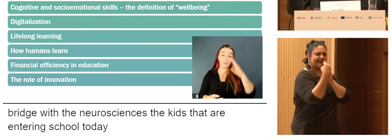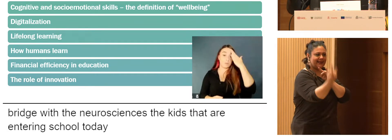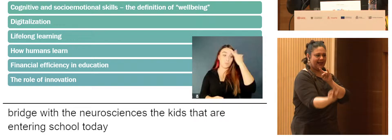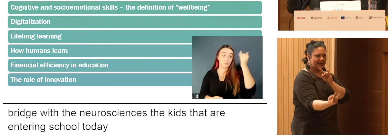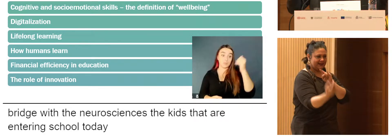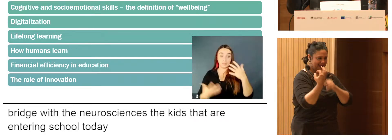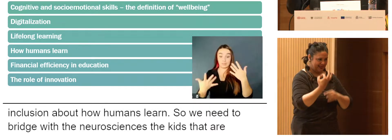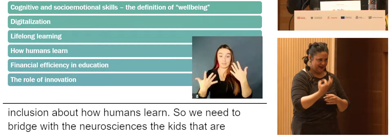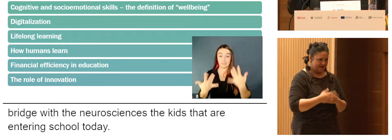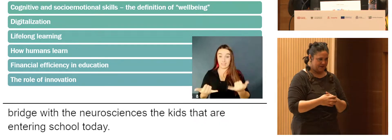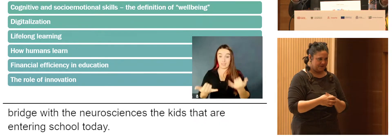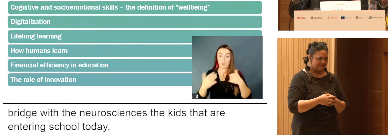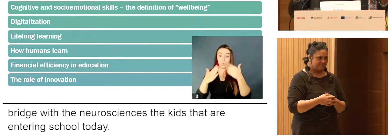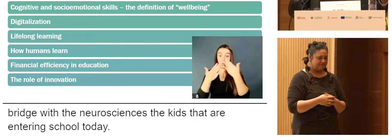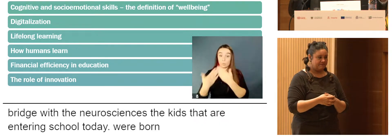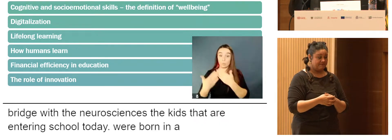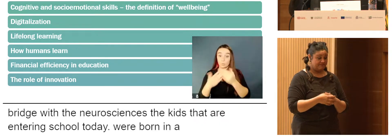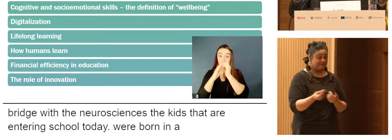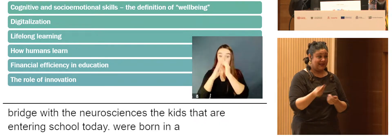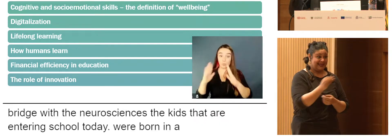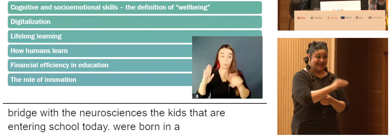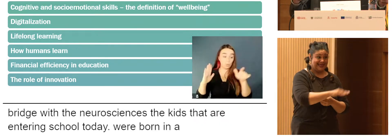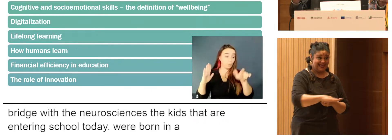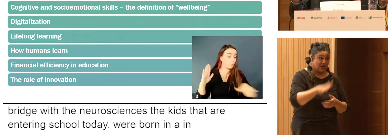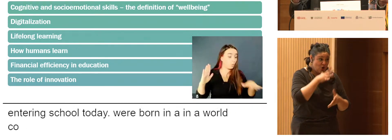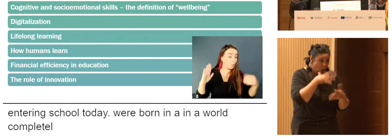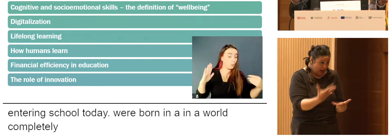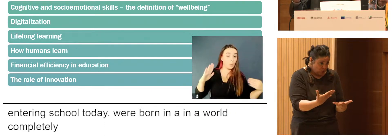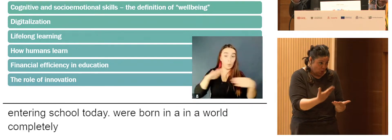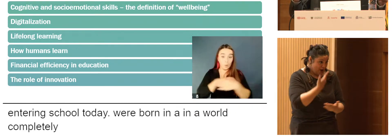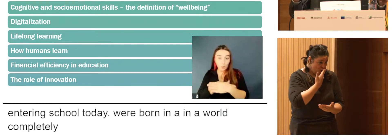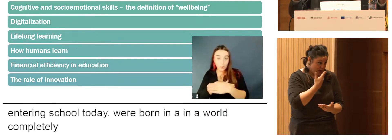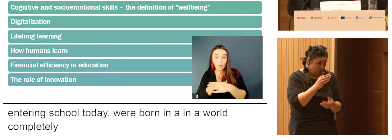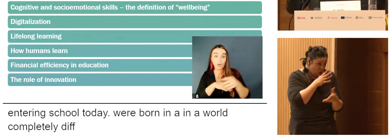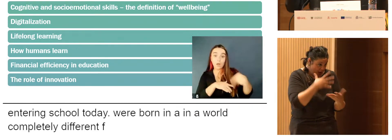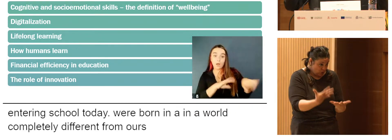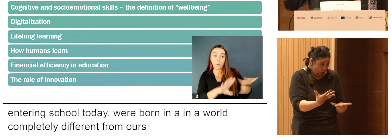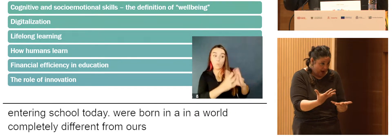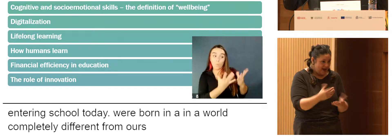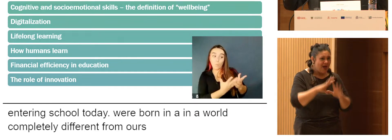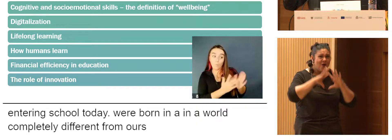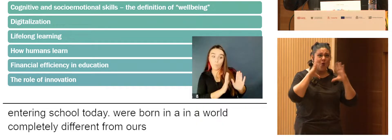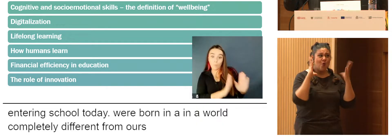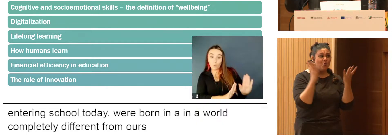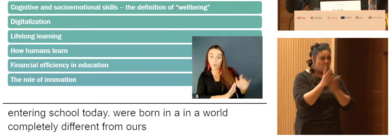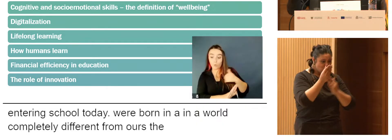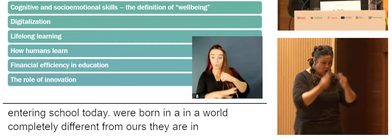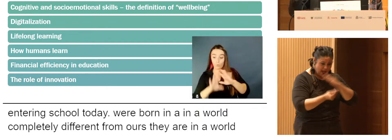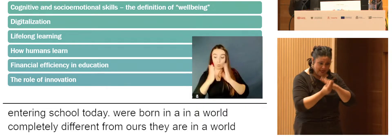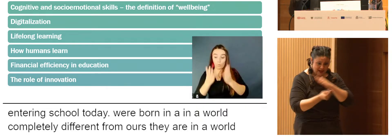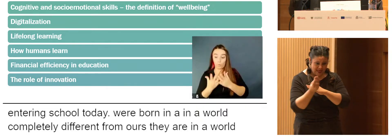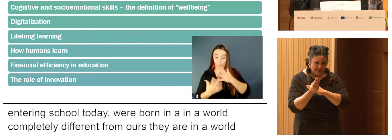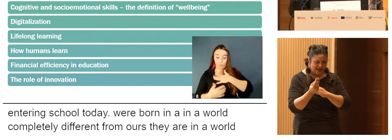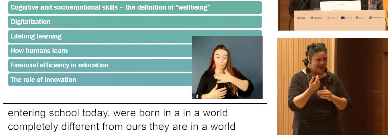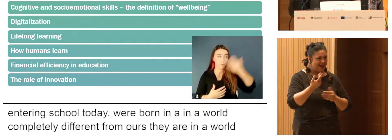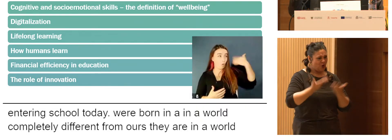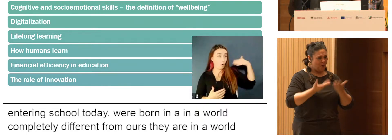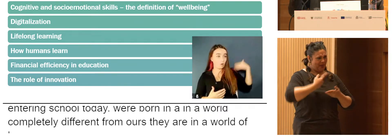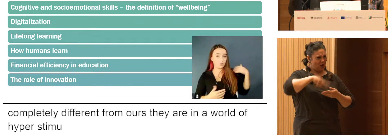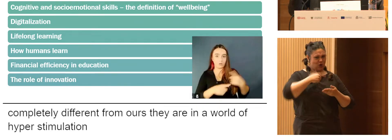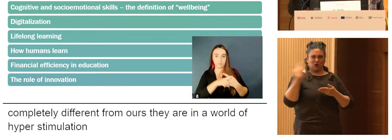born in a world completely different from ours. They are in a world of